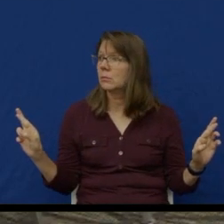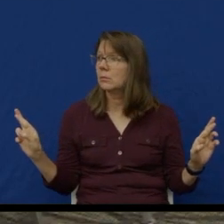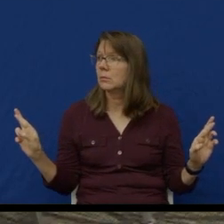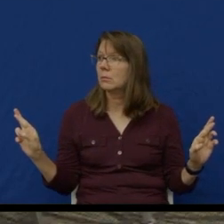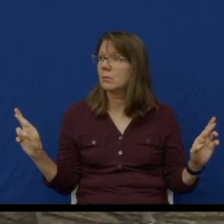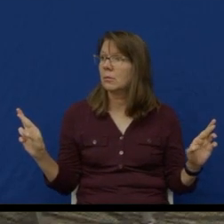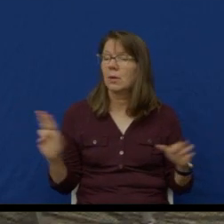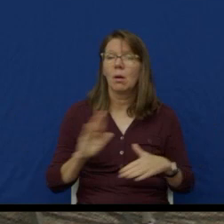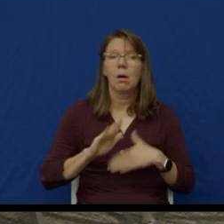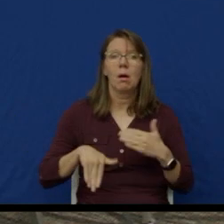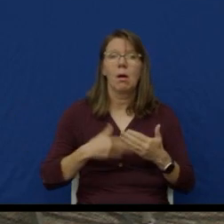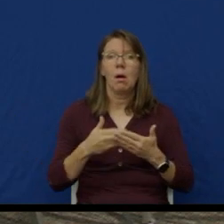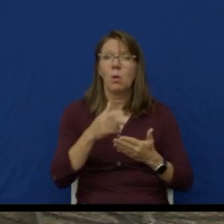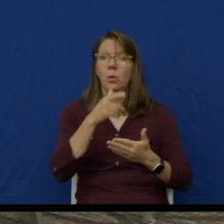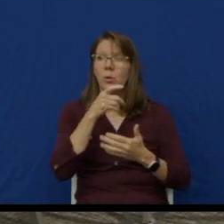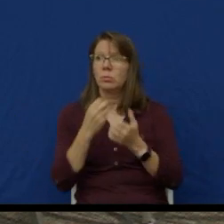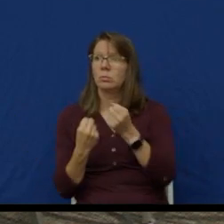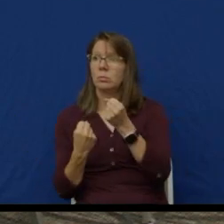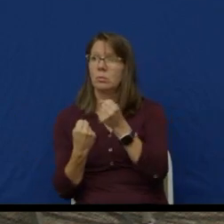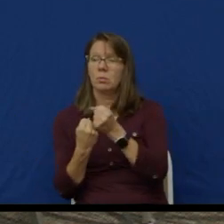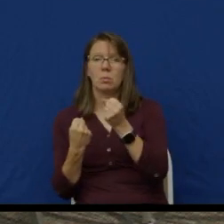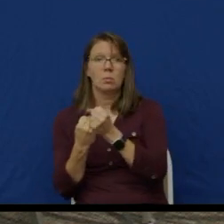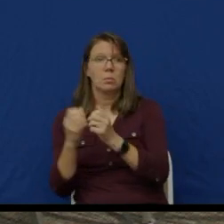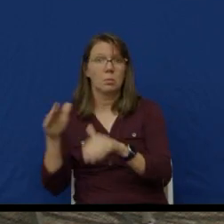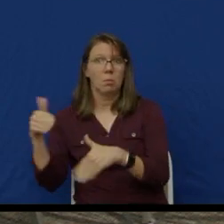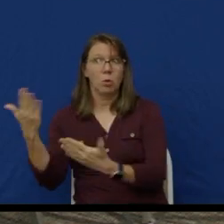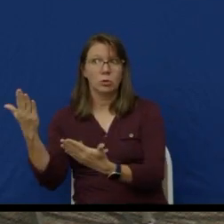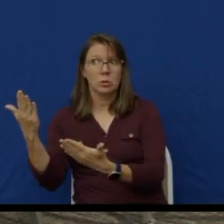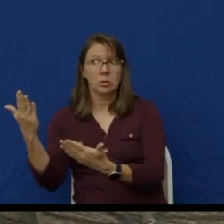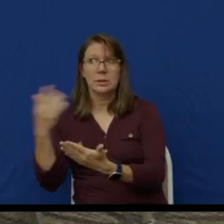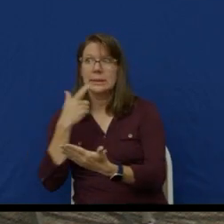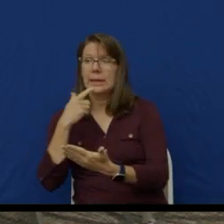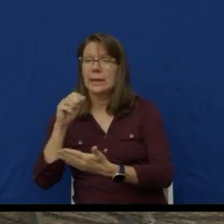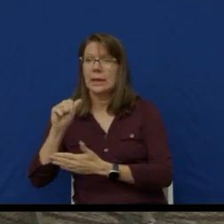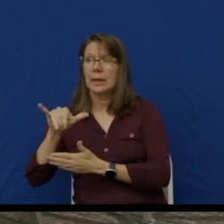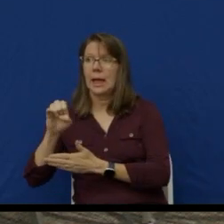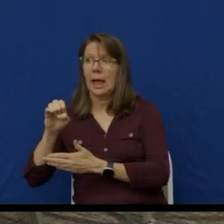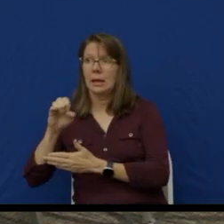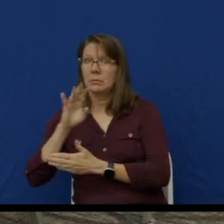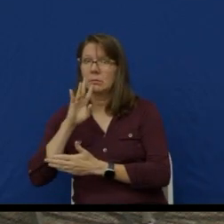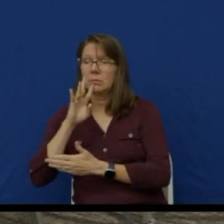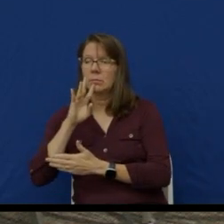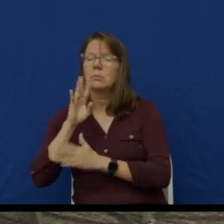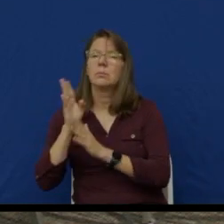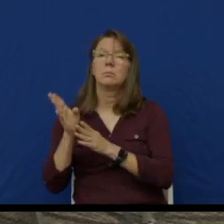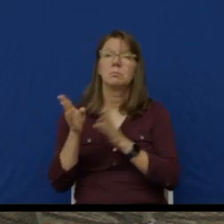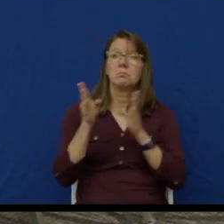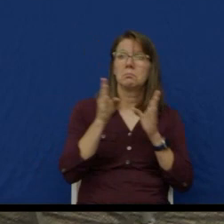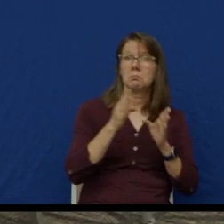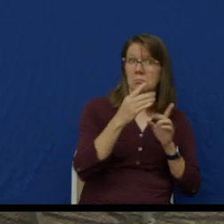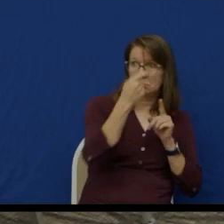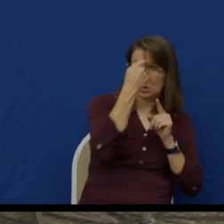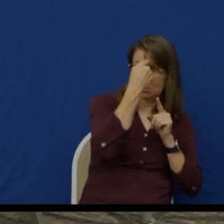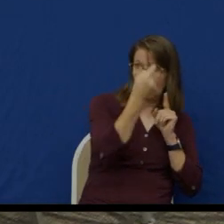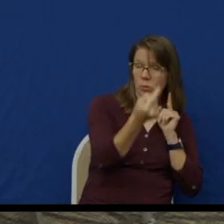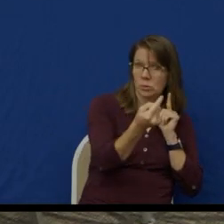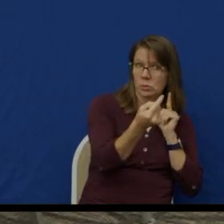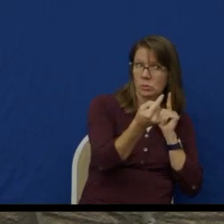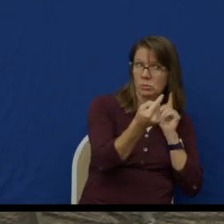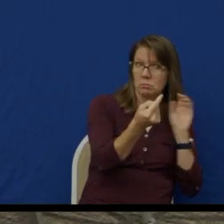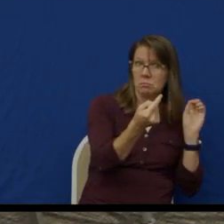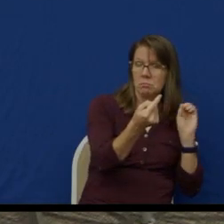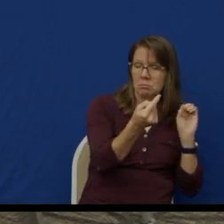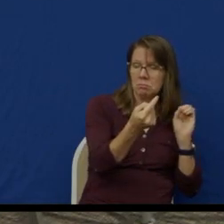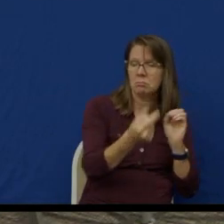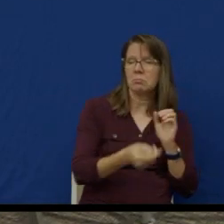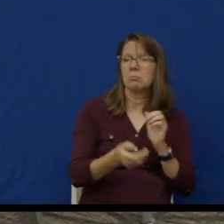All those in favor of the motion, please say aye. Aye. Any opposed? The motion carries.